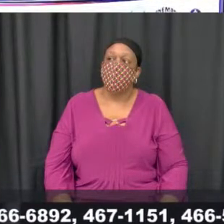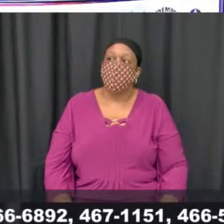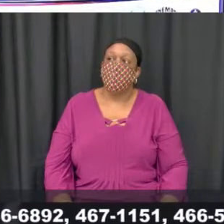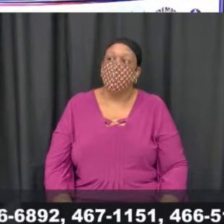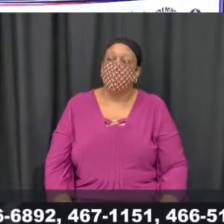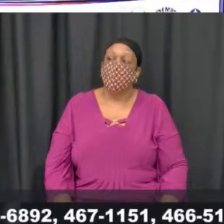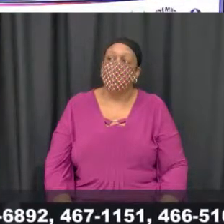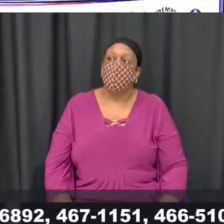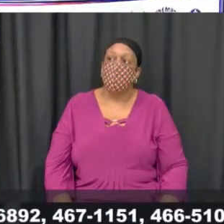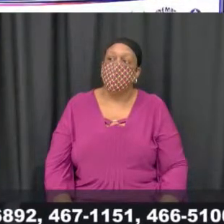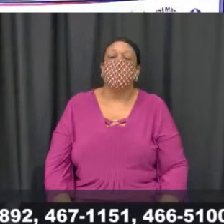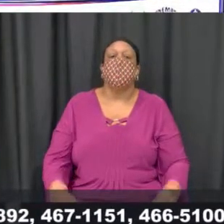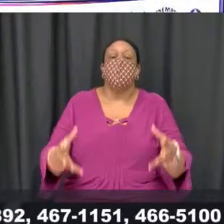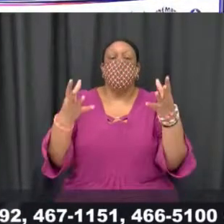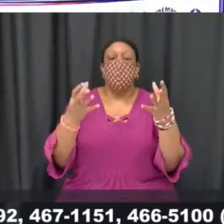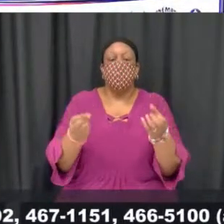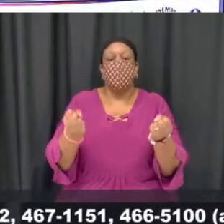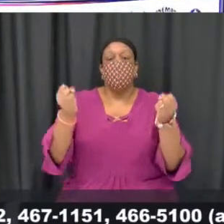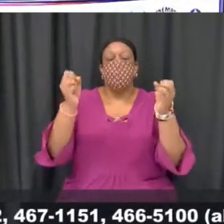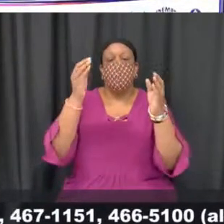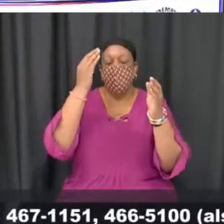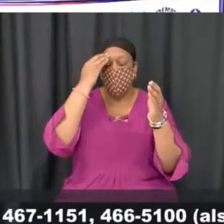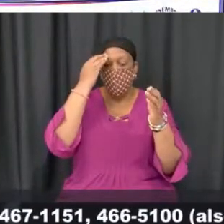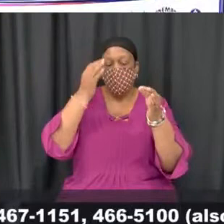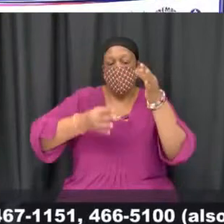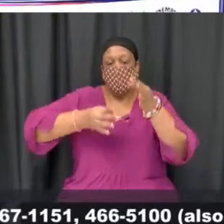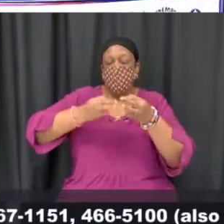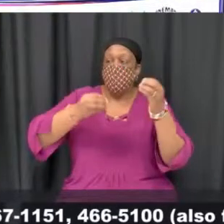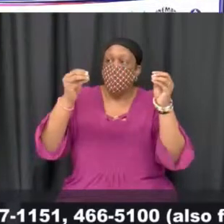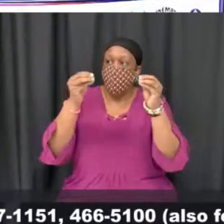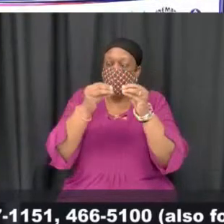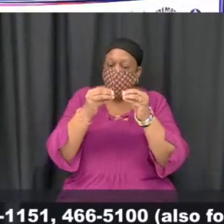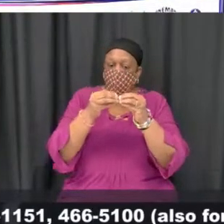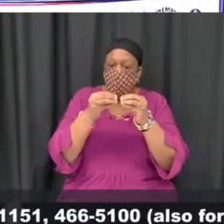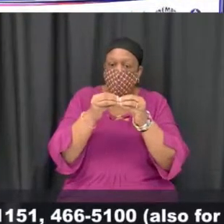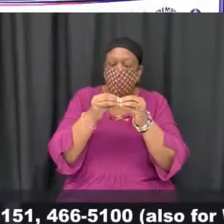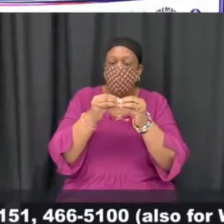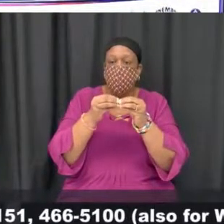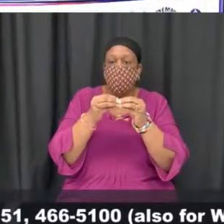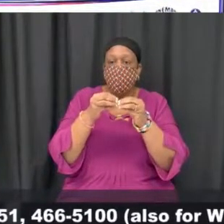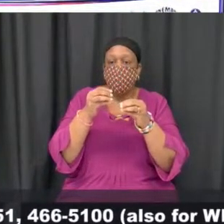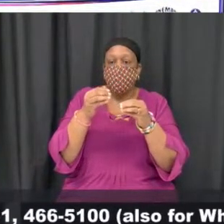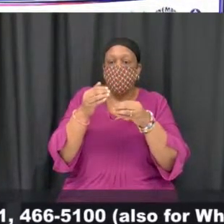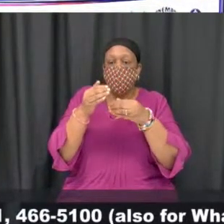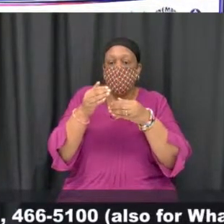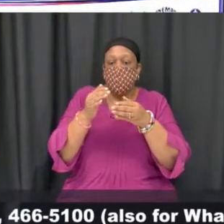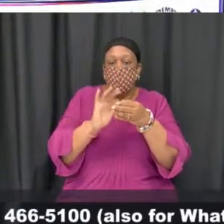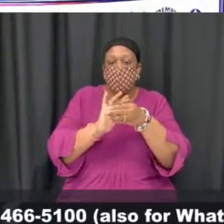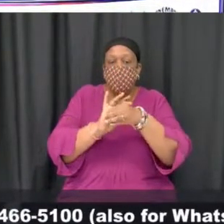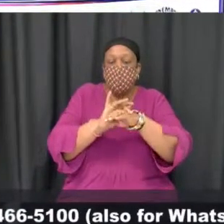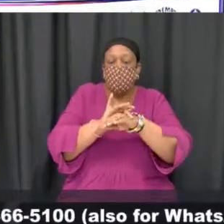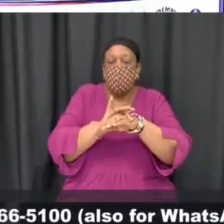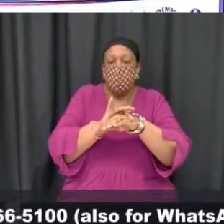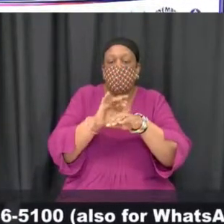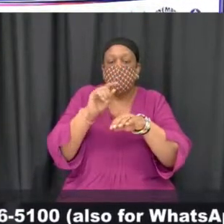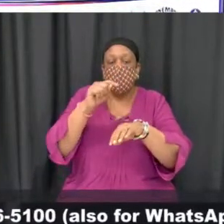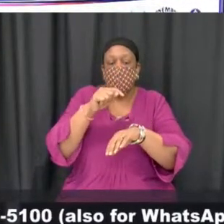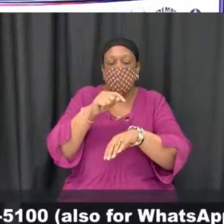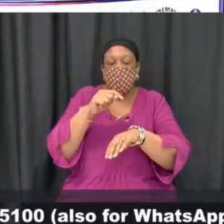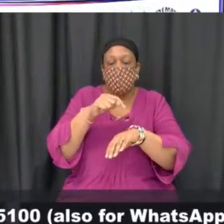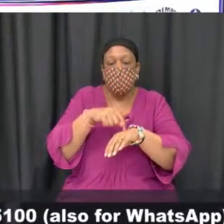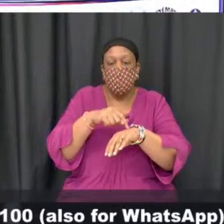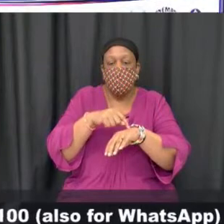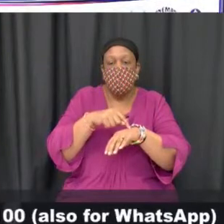demographic information available to determine a more realistic estimate of the target